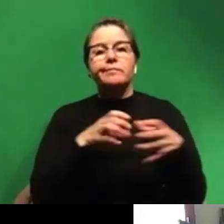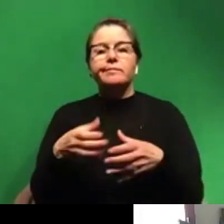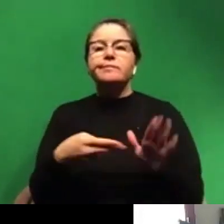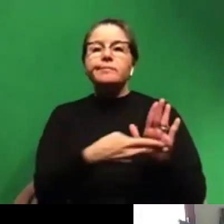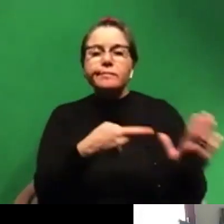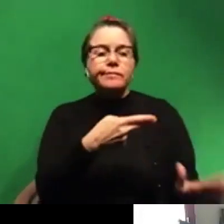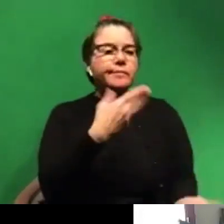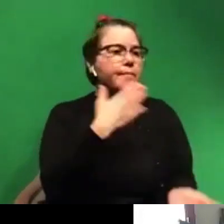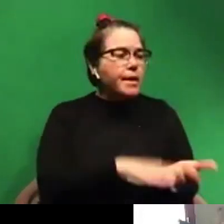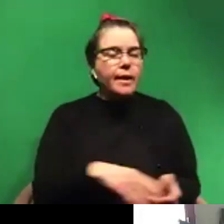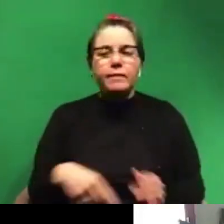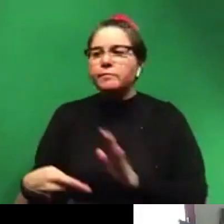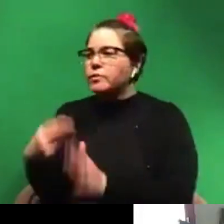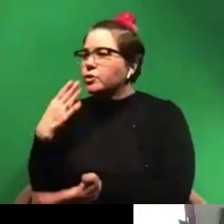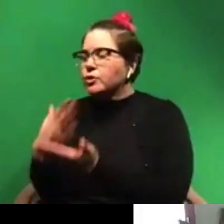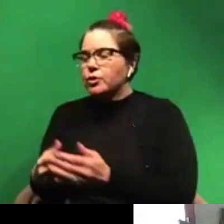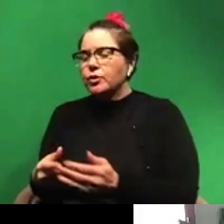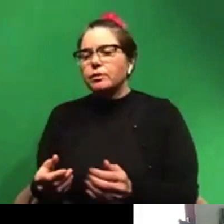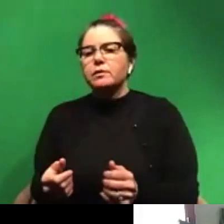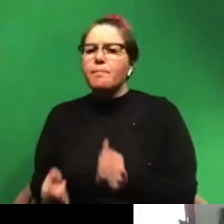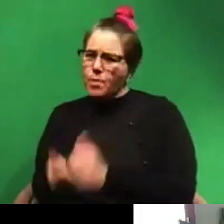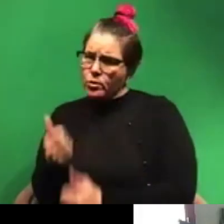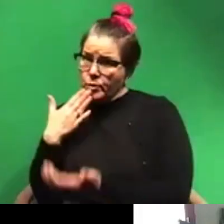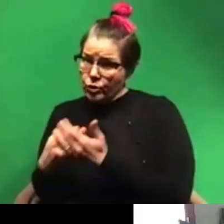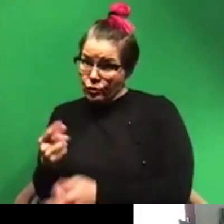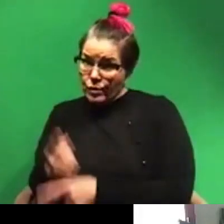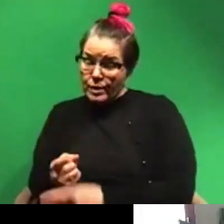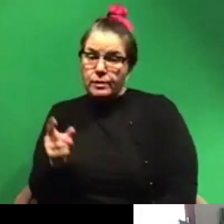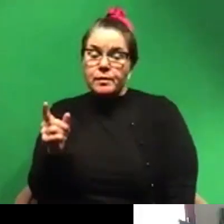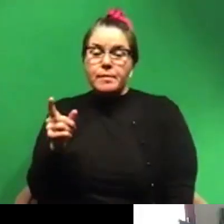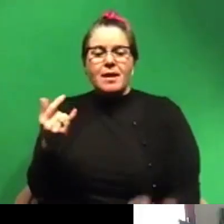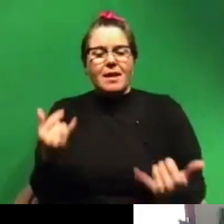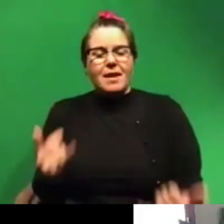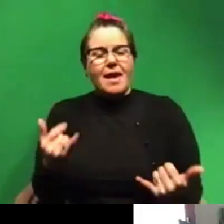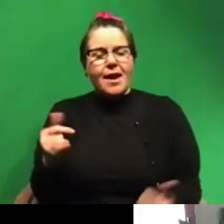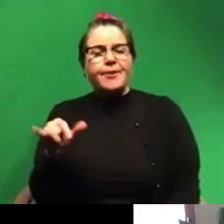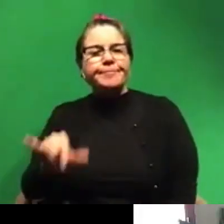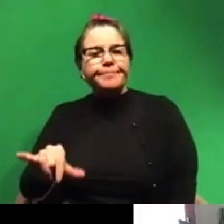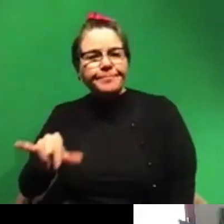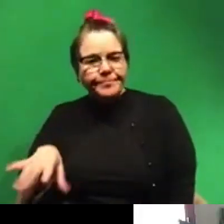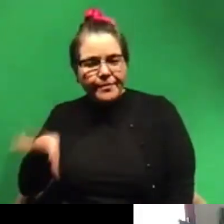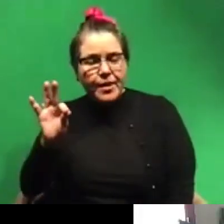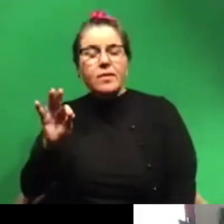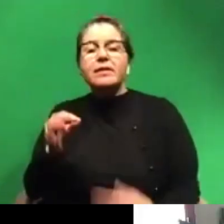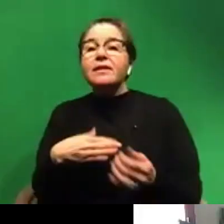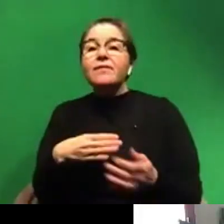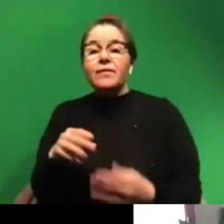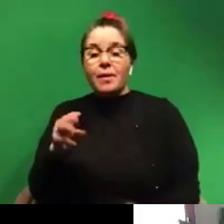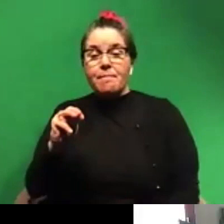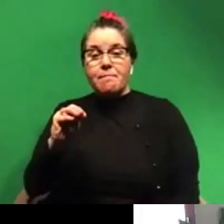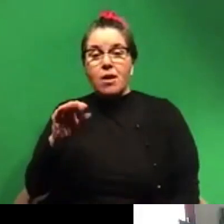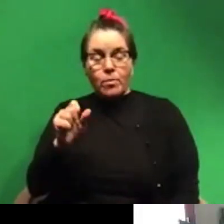bad and these are good, and most of them are good, right? But now it turns out that even microbes that we thought were bad,